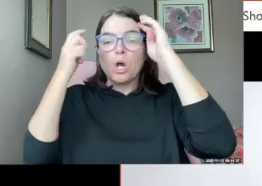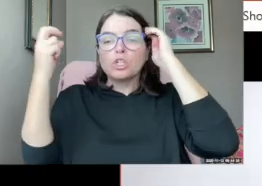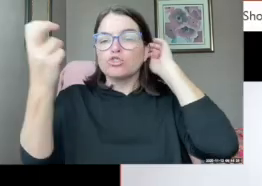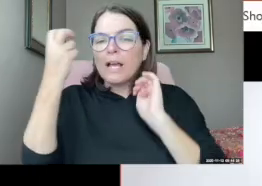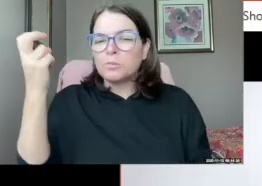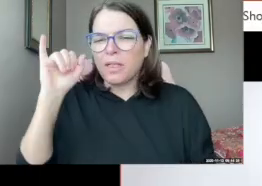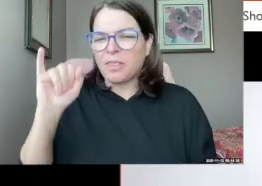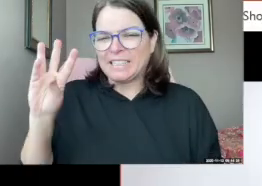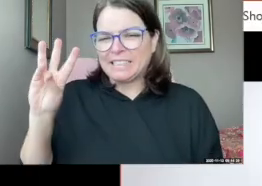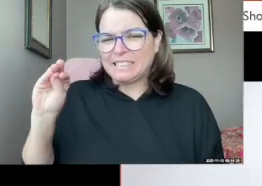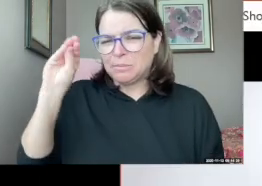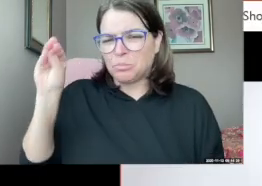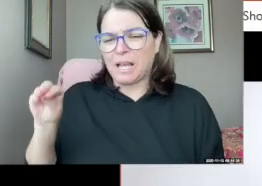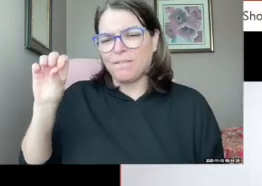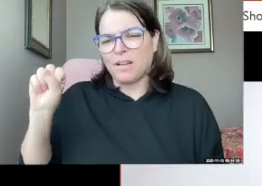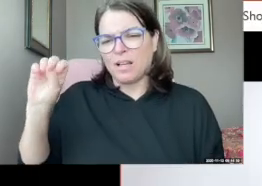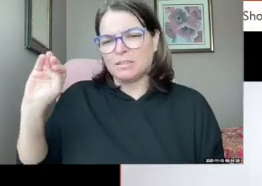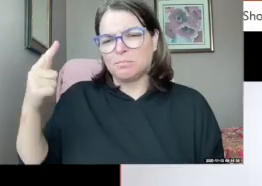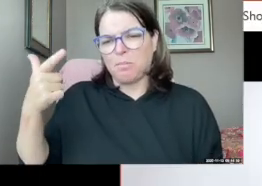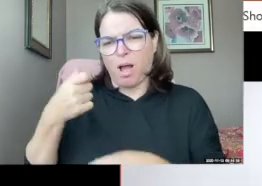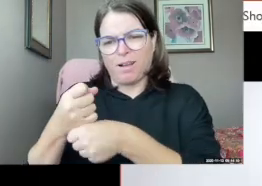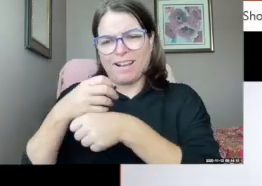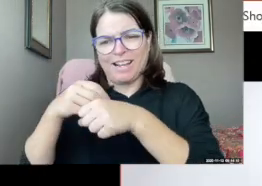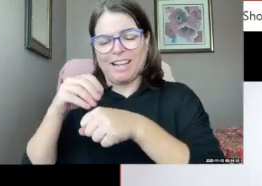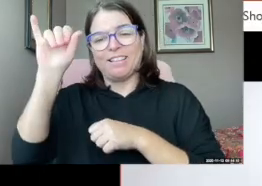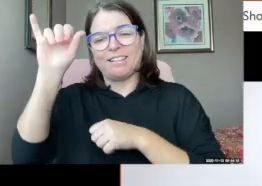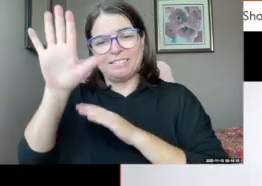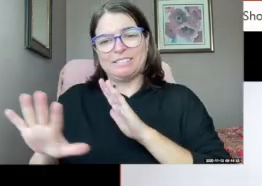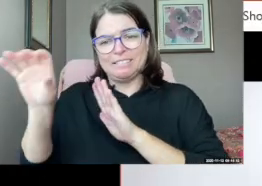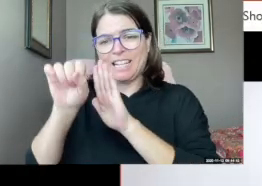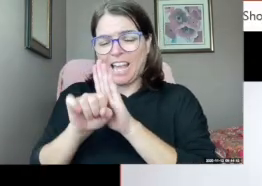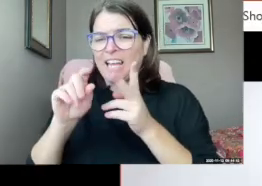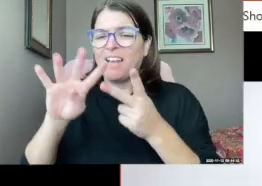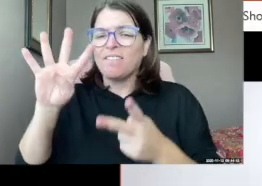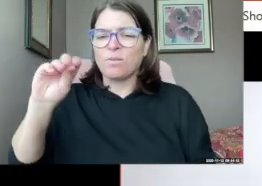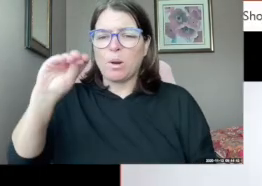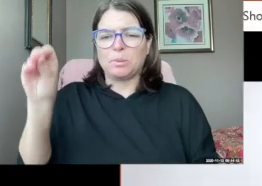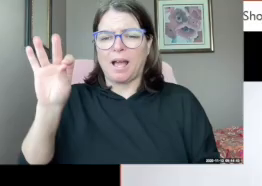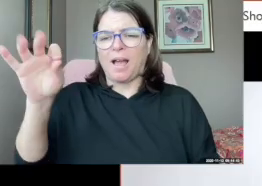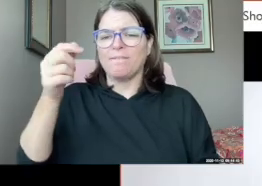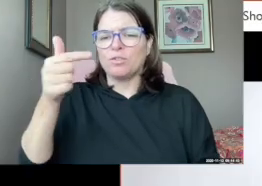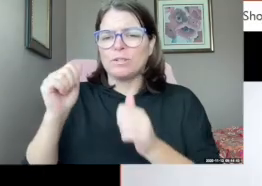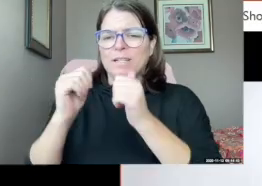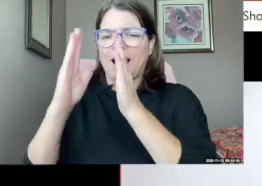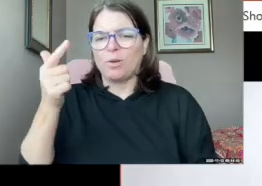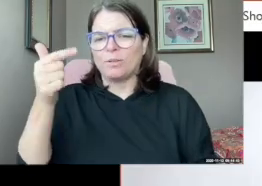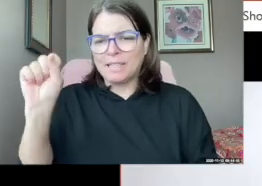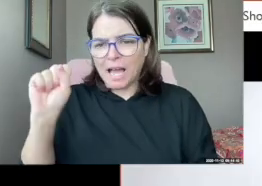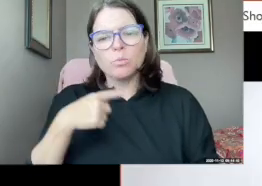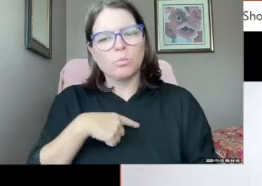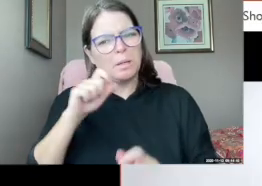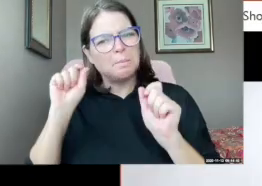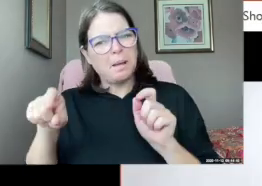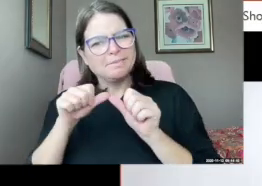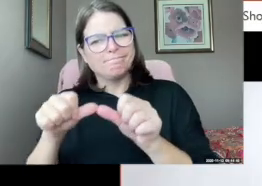state's smog-forming pollution and 40% of our greenhouse gases. We need to keep cutting emissions to meet air